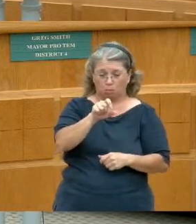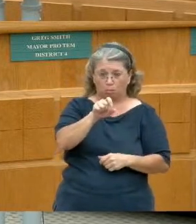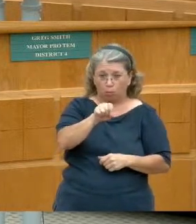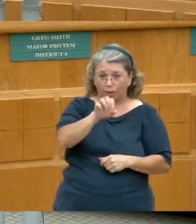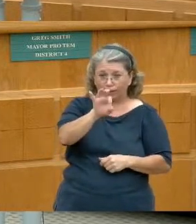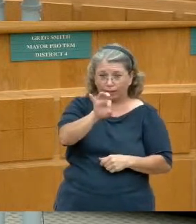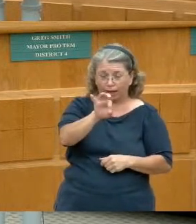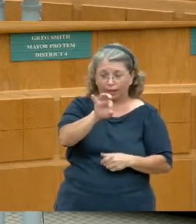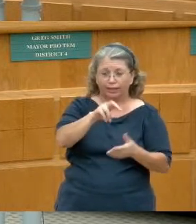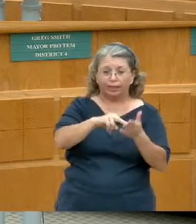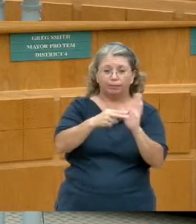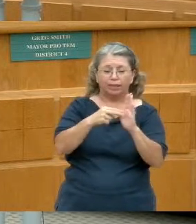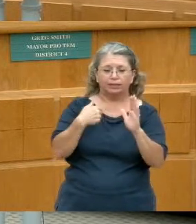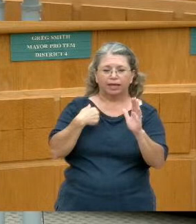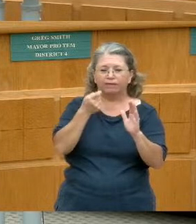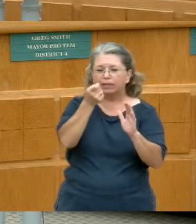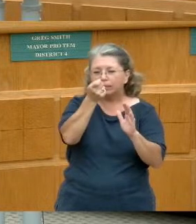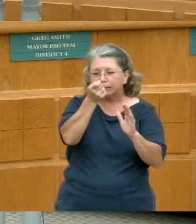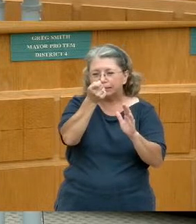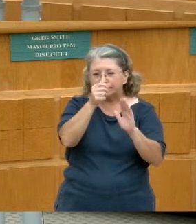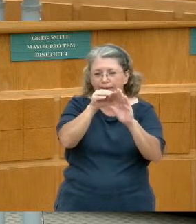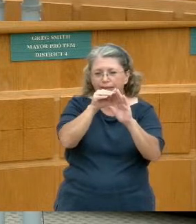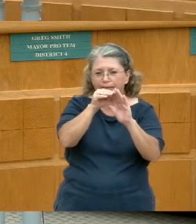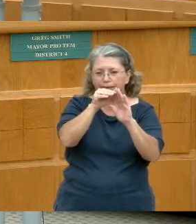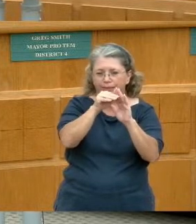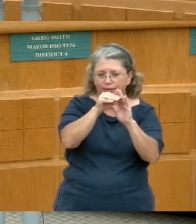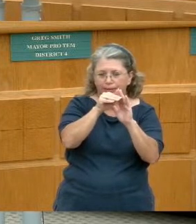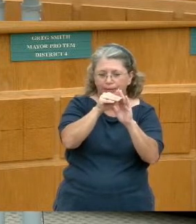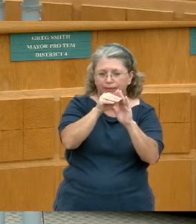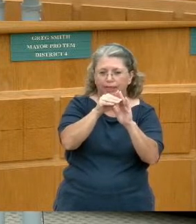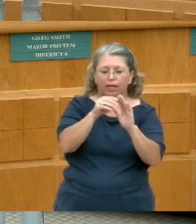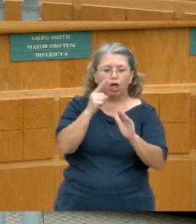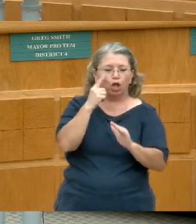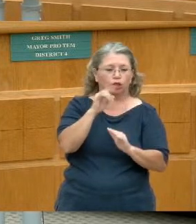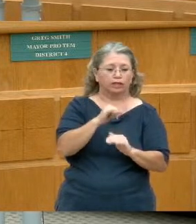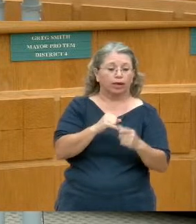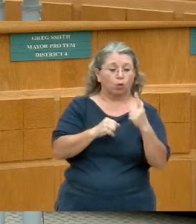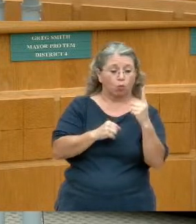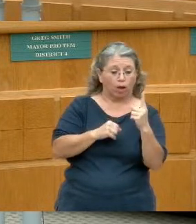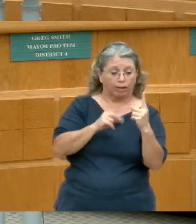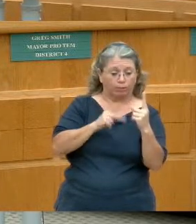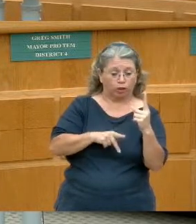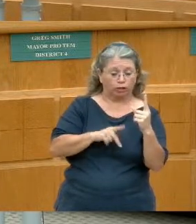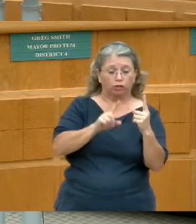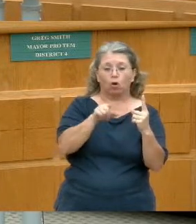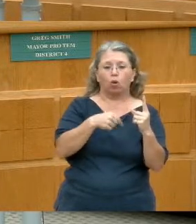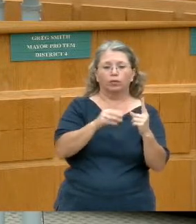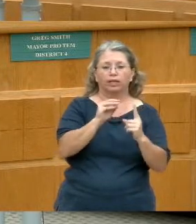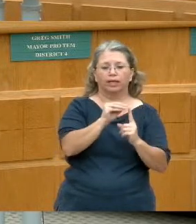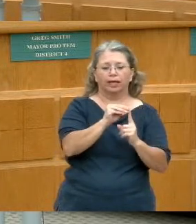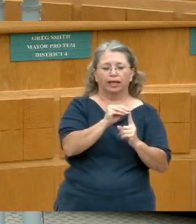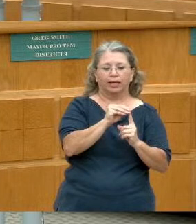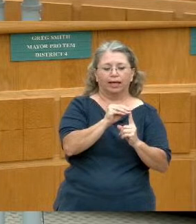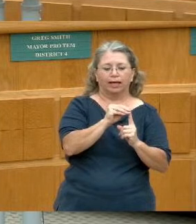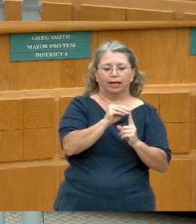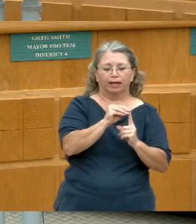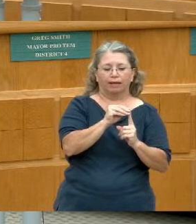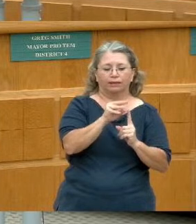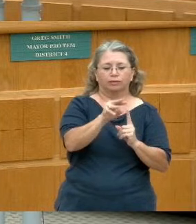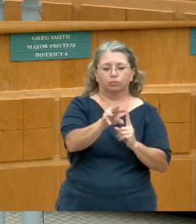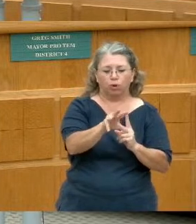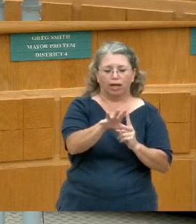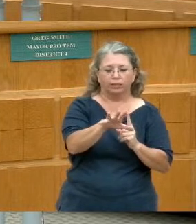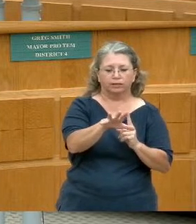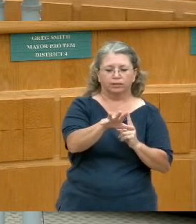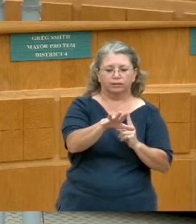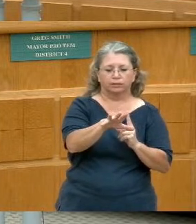slow decrease. What it looks like is one person infects one other person, infects one other person, etc. But